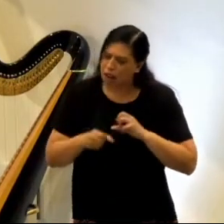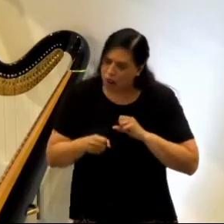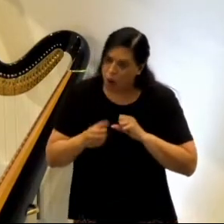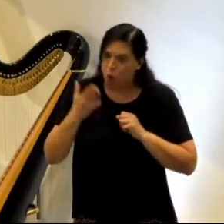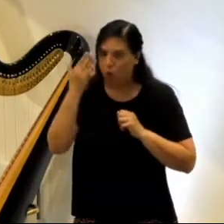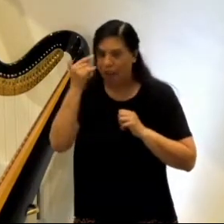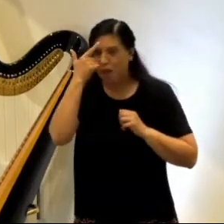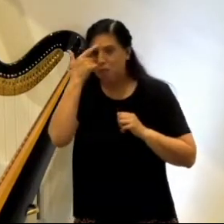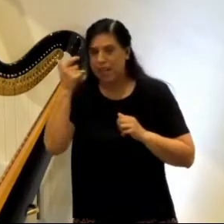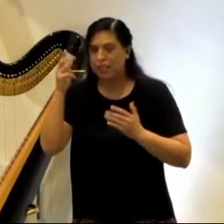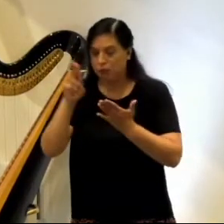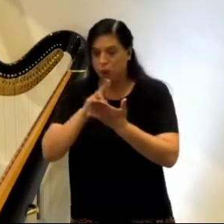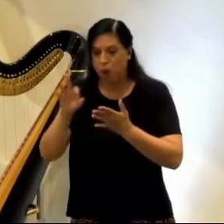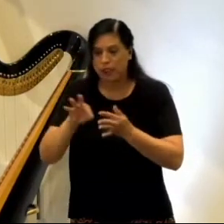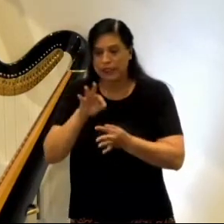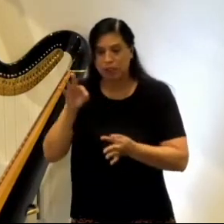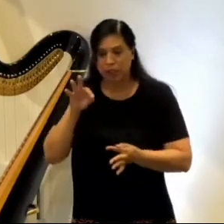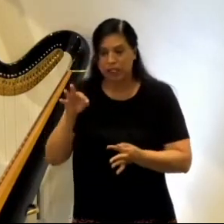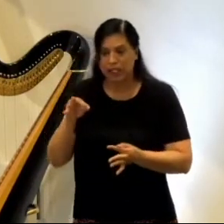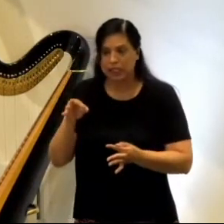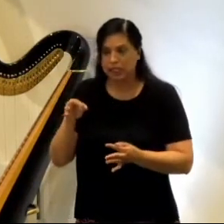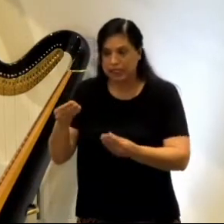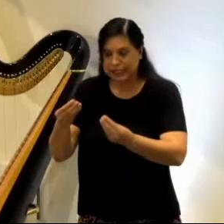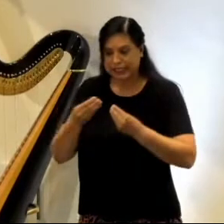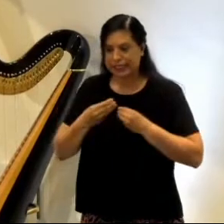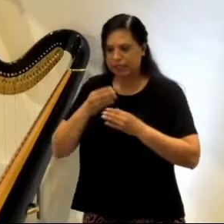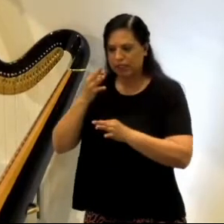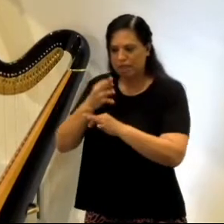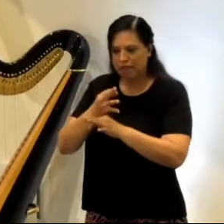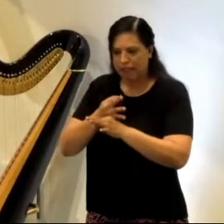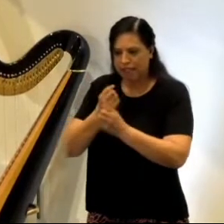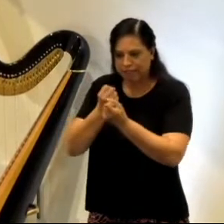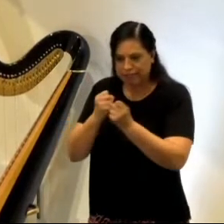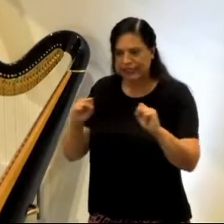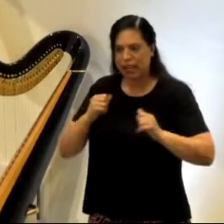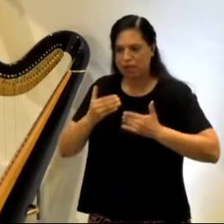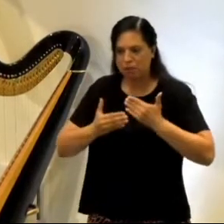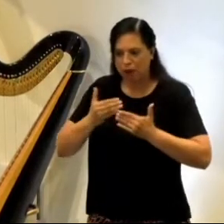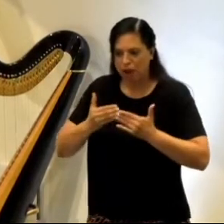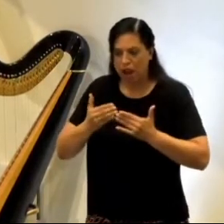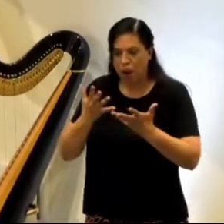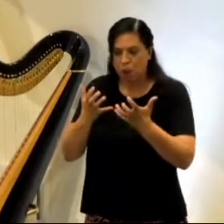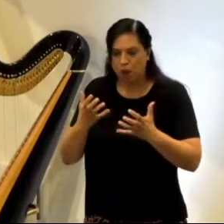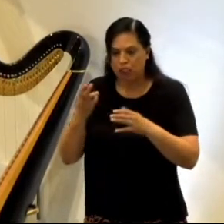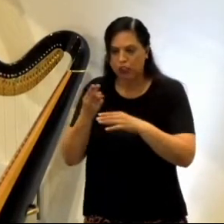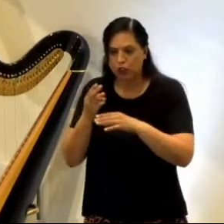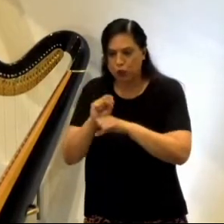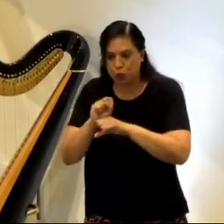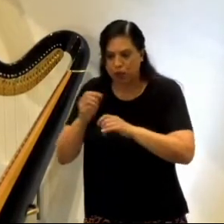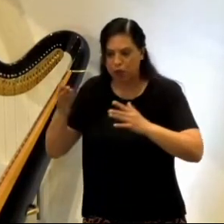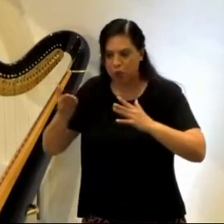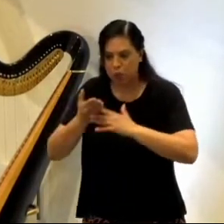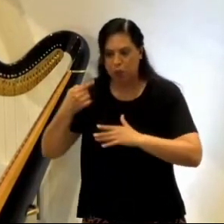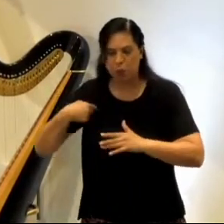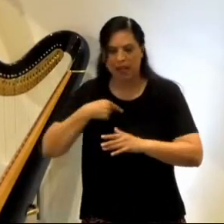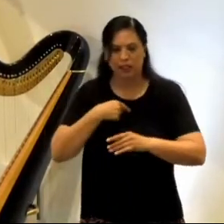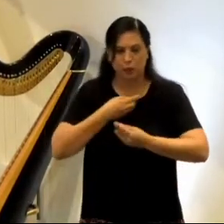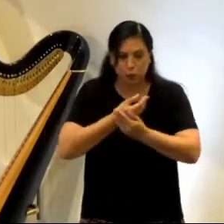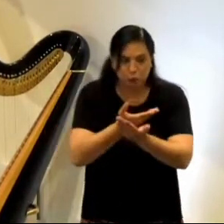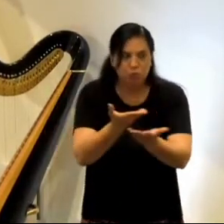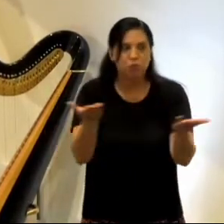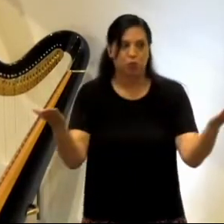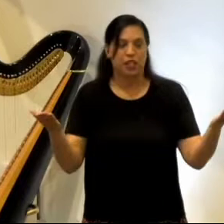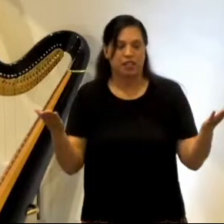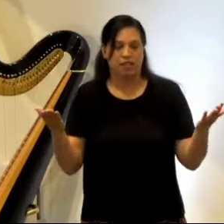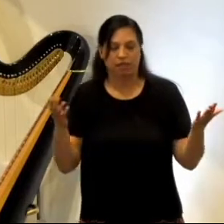who brought us to faith and salvation and wants to work through us to share that faith and salvation with others. When